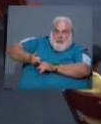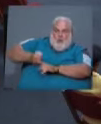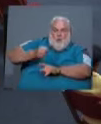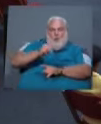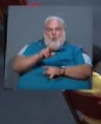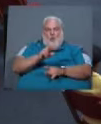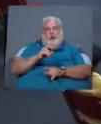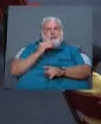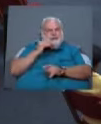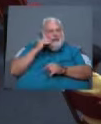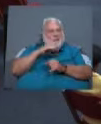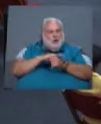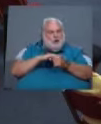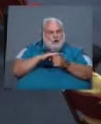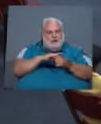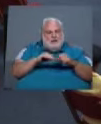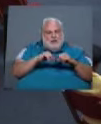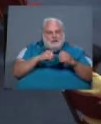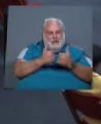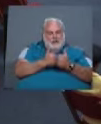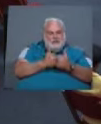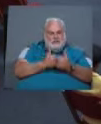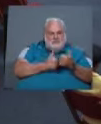we wait on the neighborhood association to contact them?